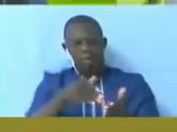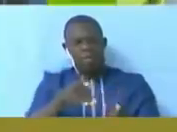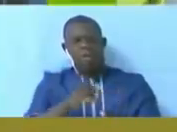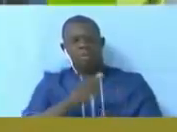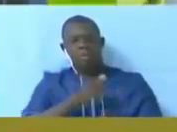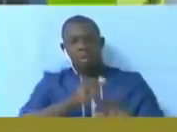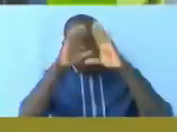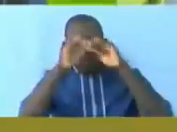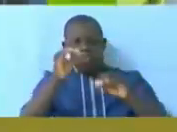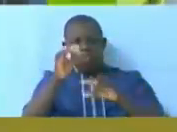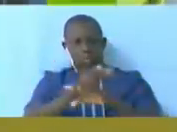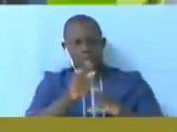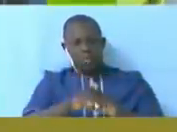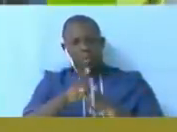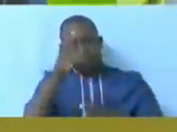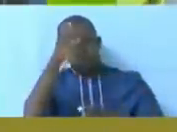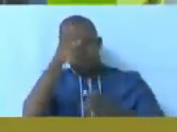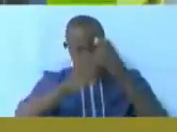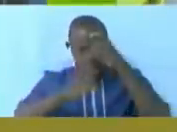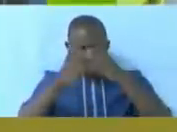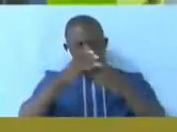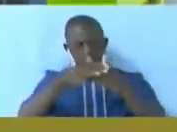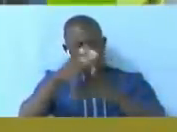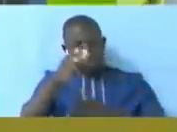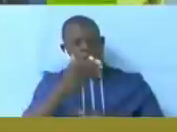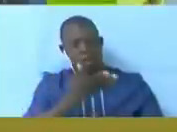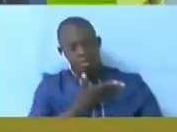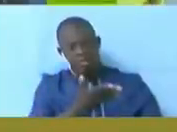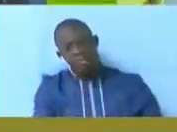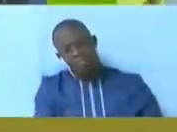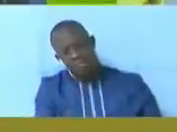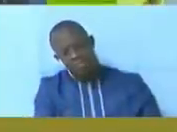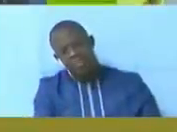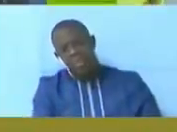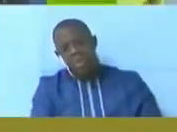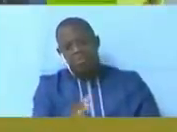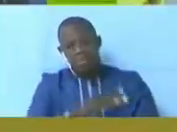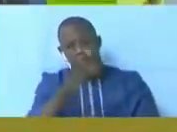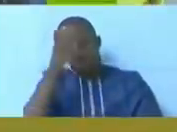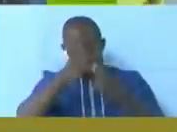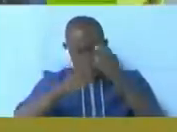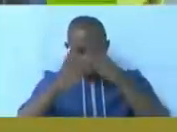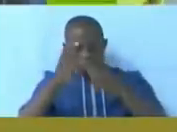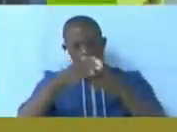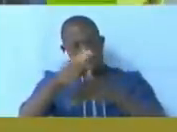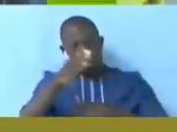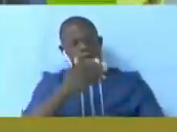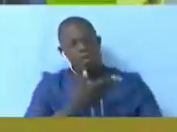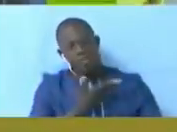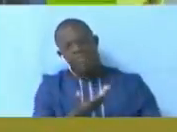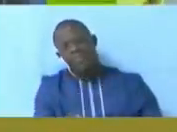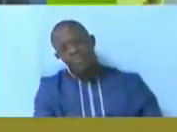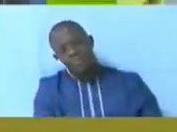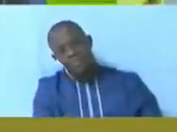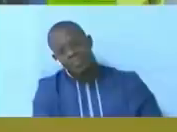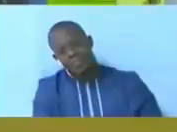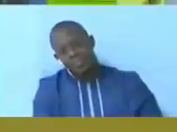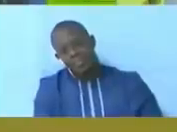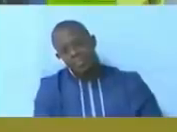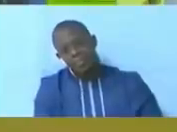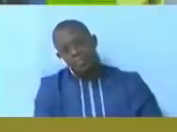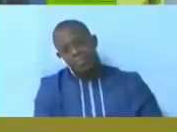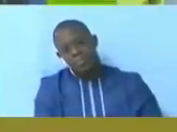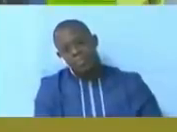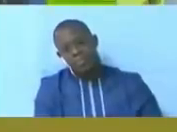rage. Abe, sorry, can you repeat? He was very angry. Abe kamfari mbake. He said